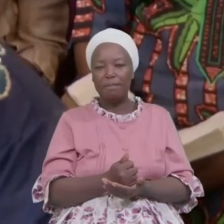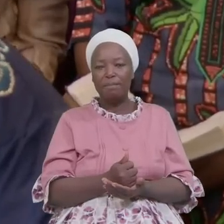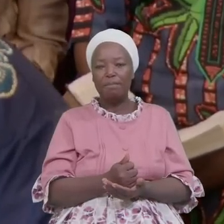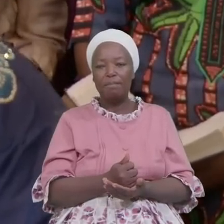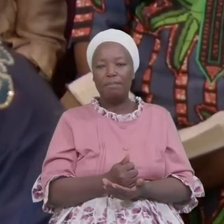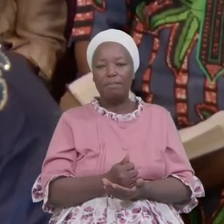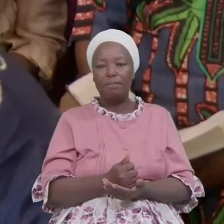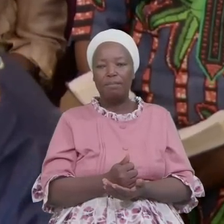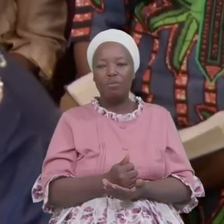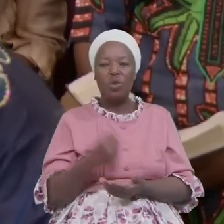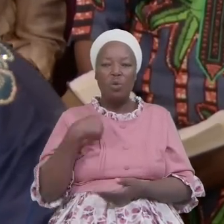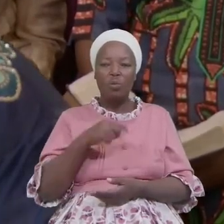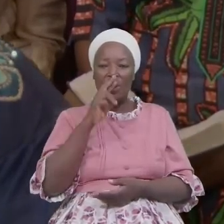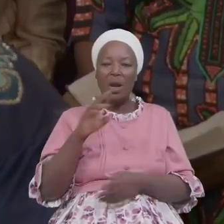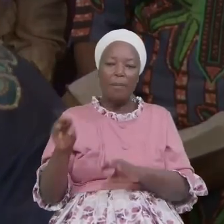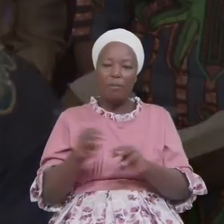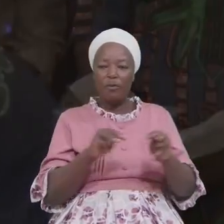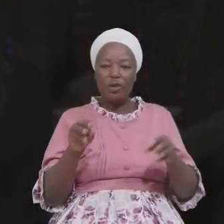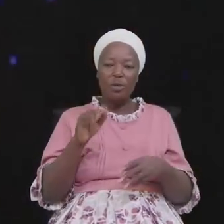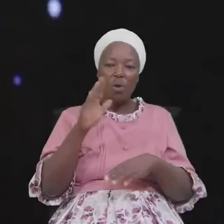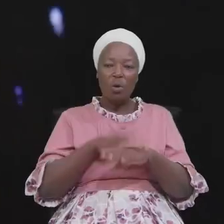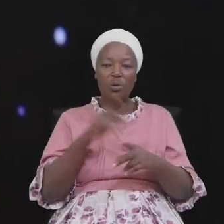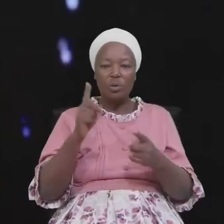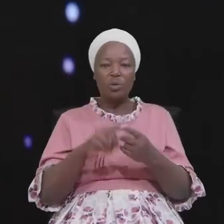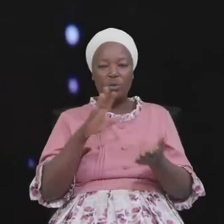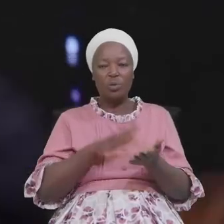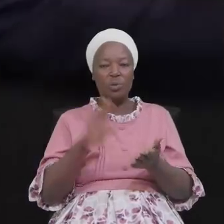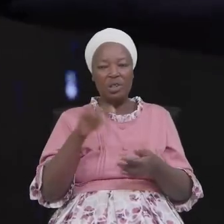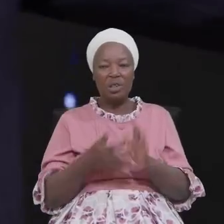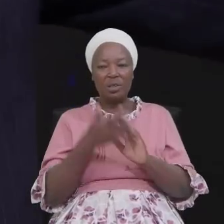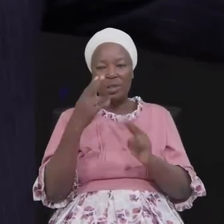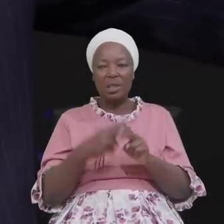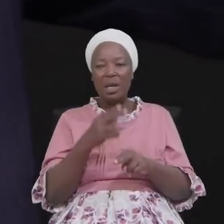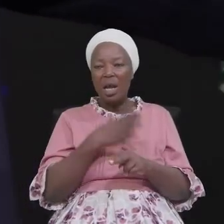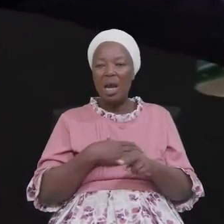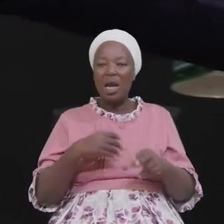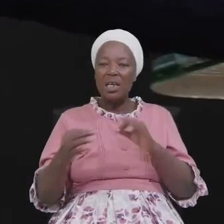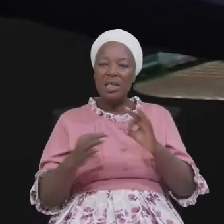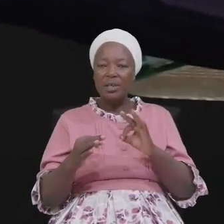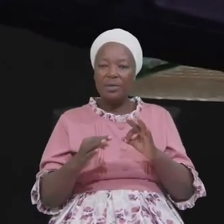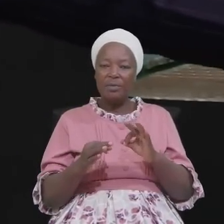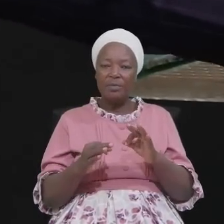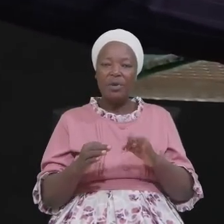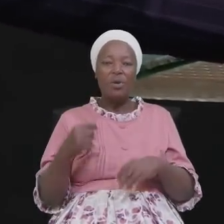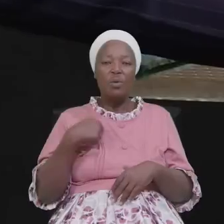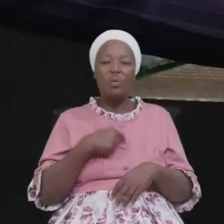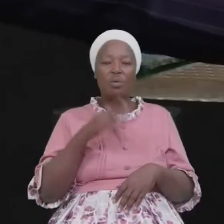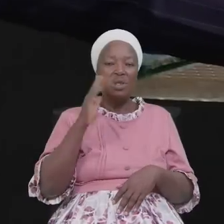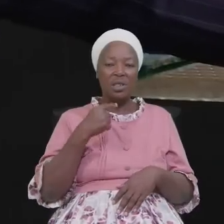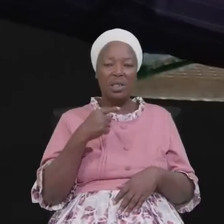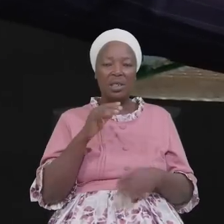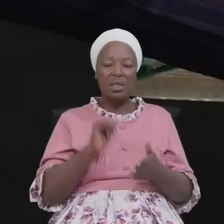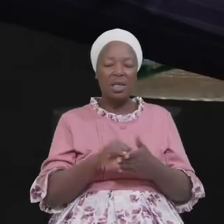We are moving on to glory. And even if we say the past